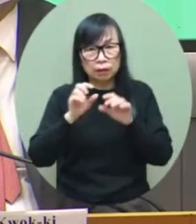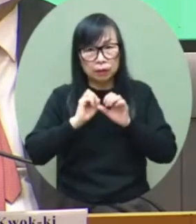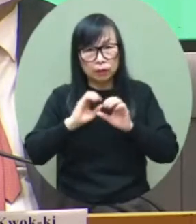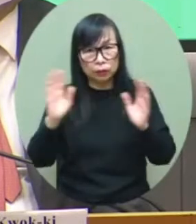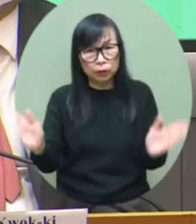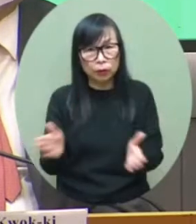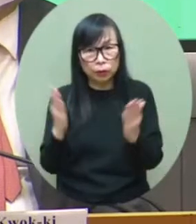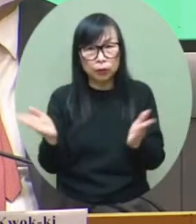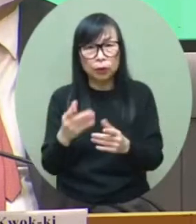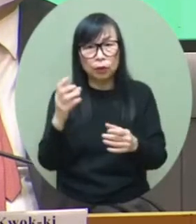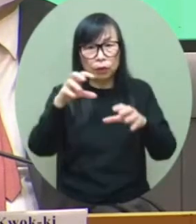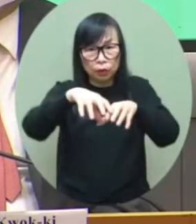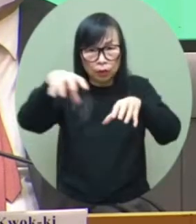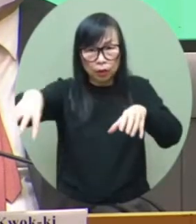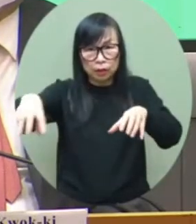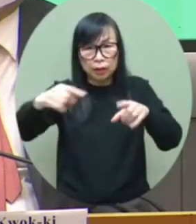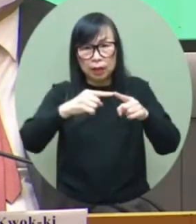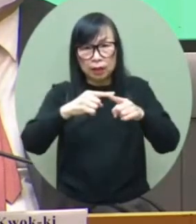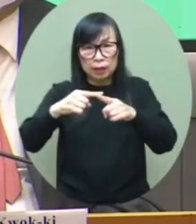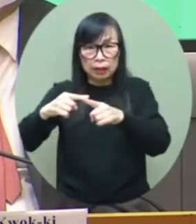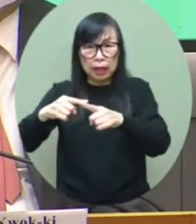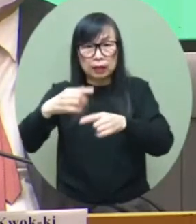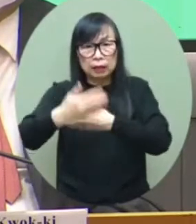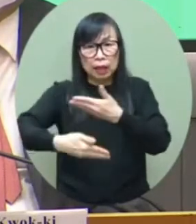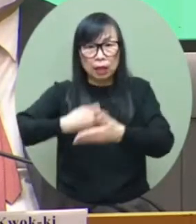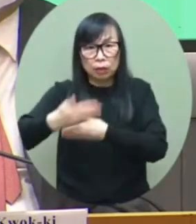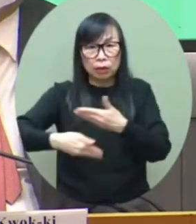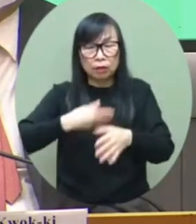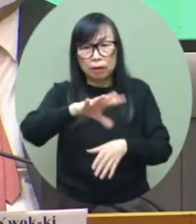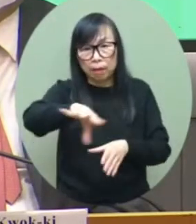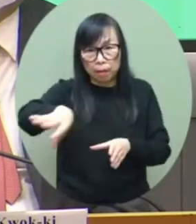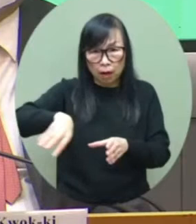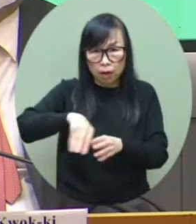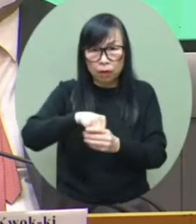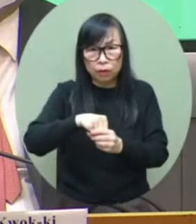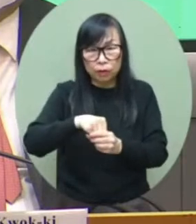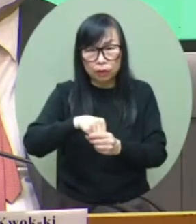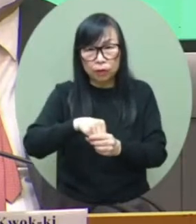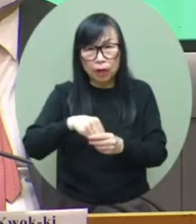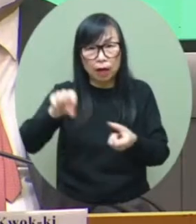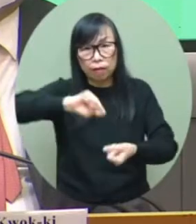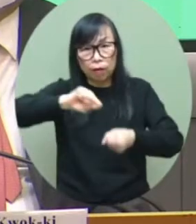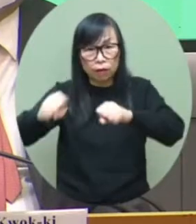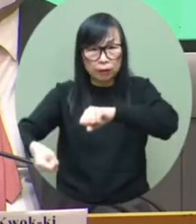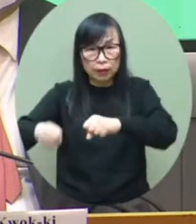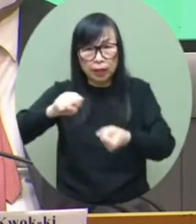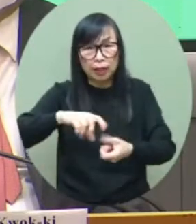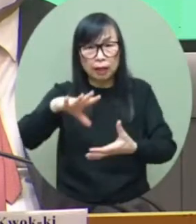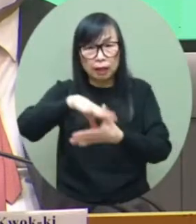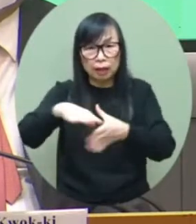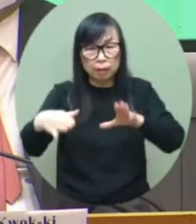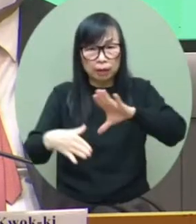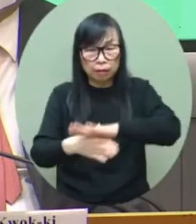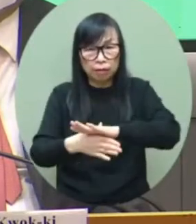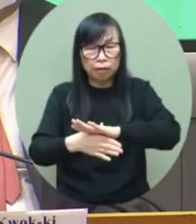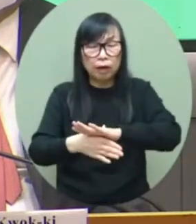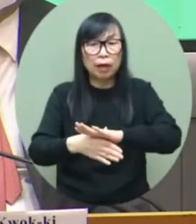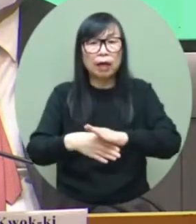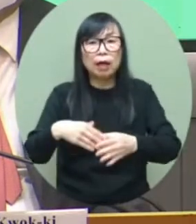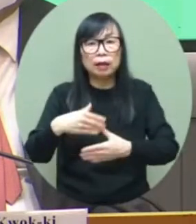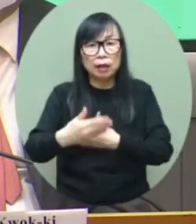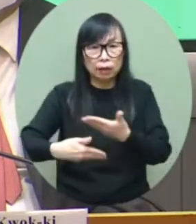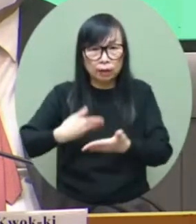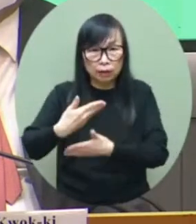In the process, we will promote communication and interaction between the people of Hong Kong and the mainland in terms